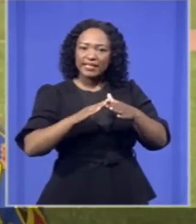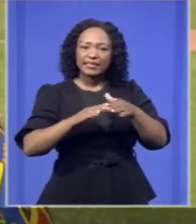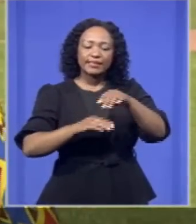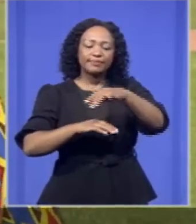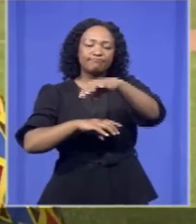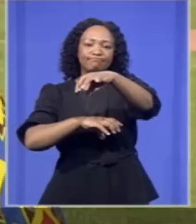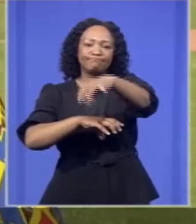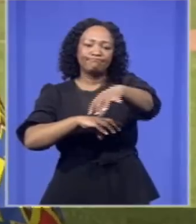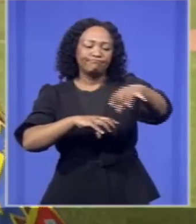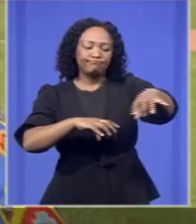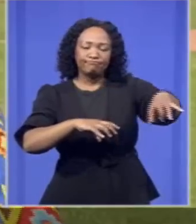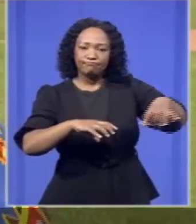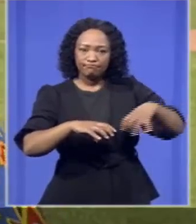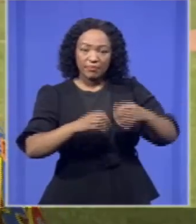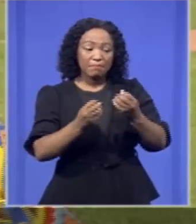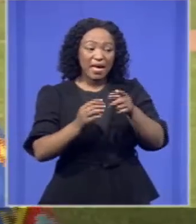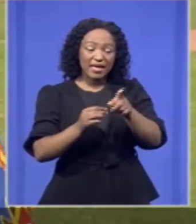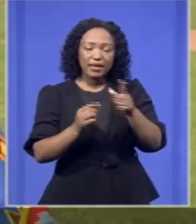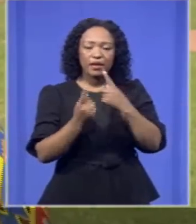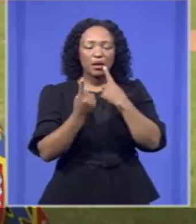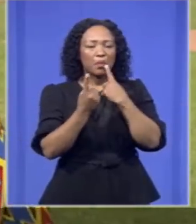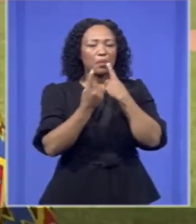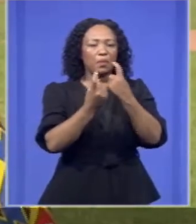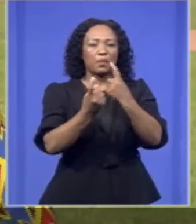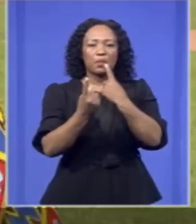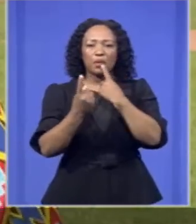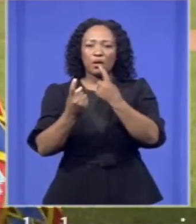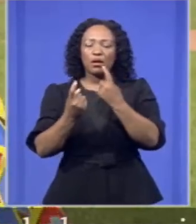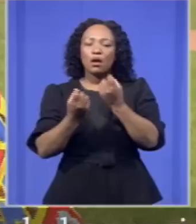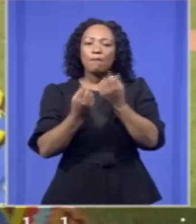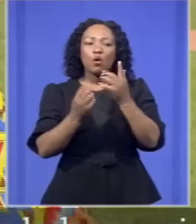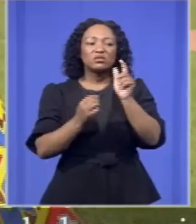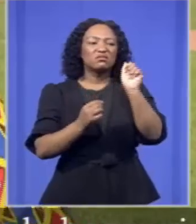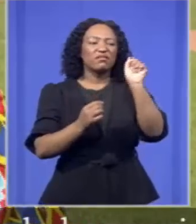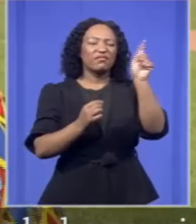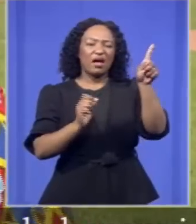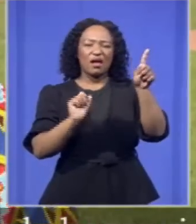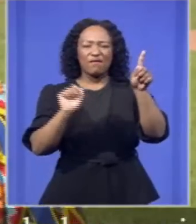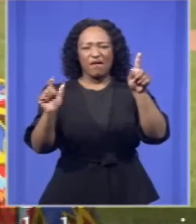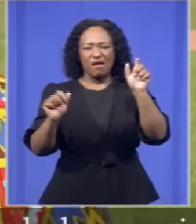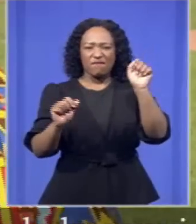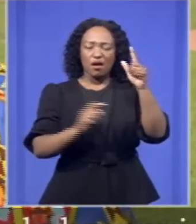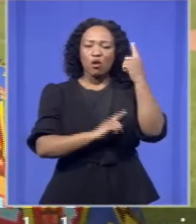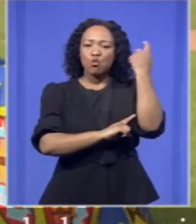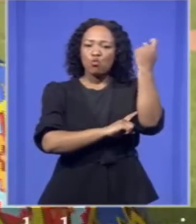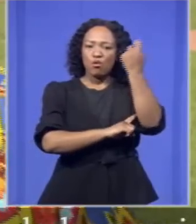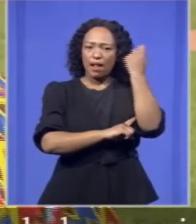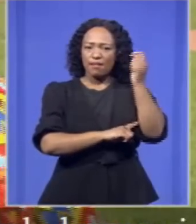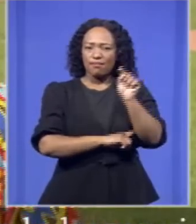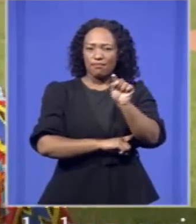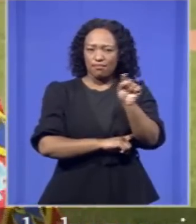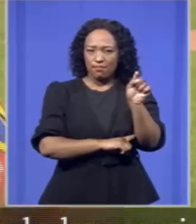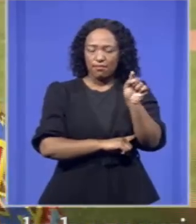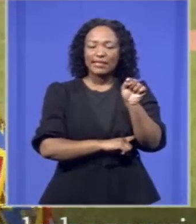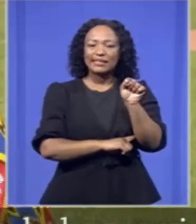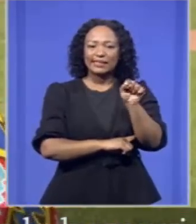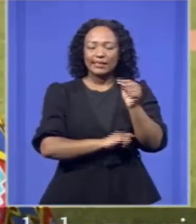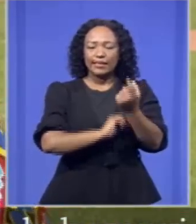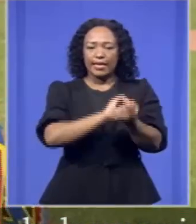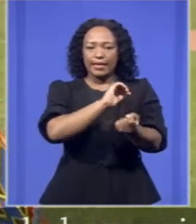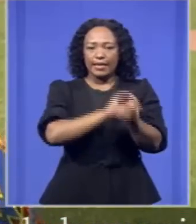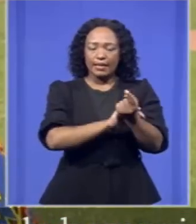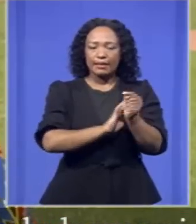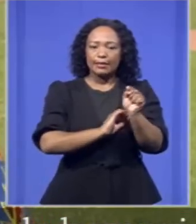are around here. Majority is mostly in your rural areas, but there's quite a lot of development that is also happening, which also